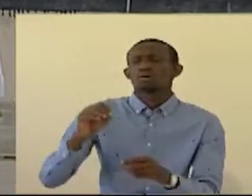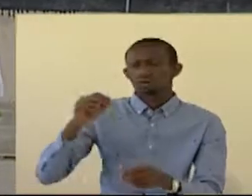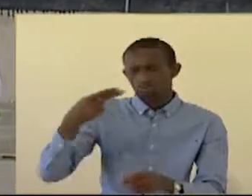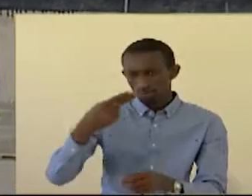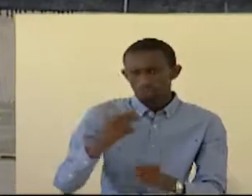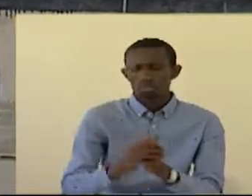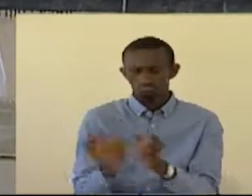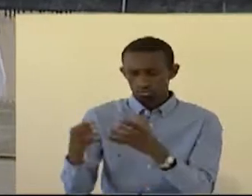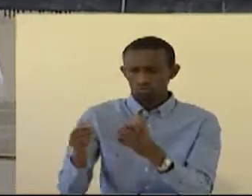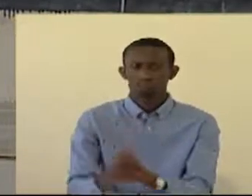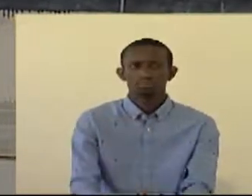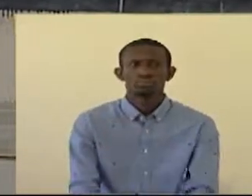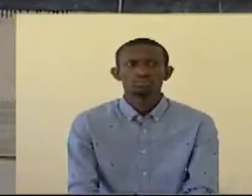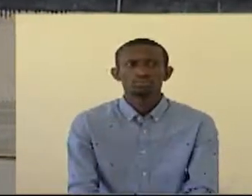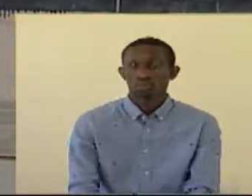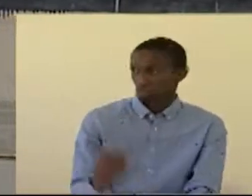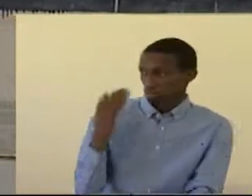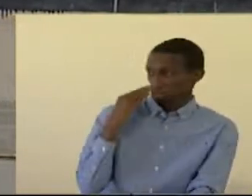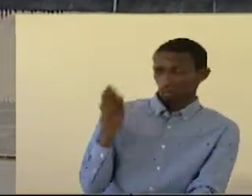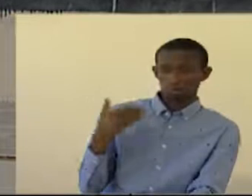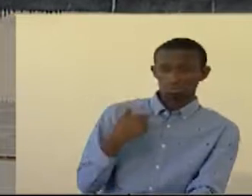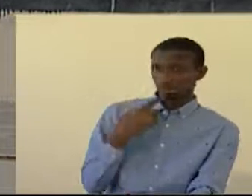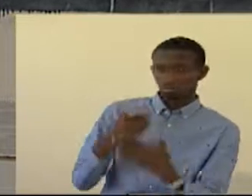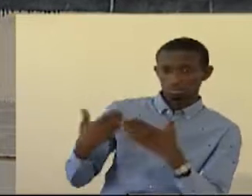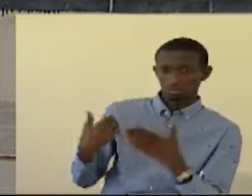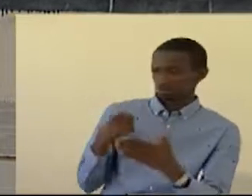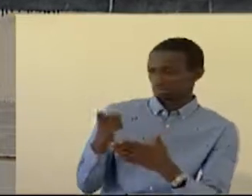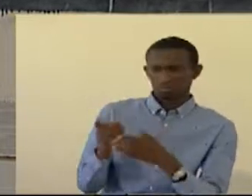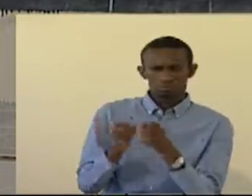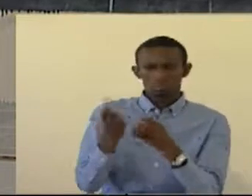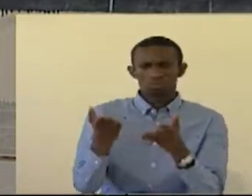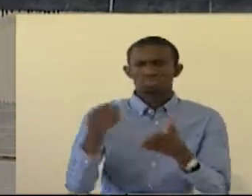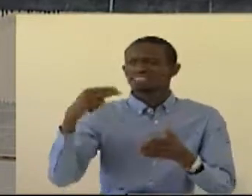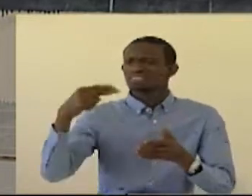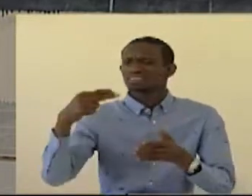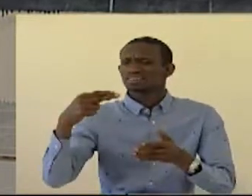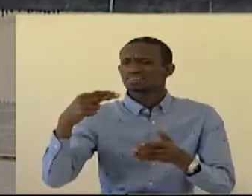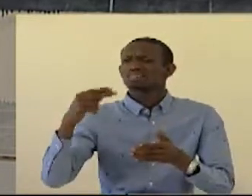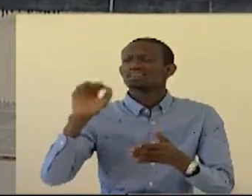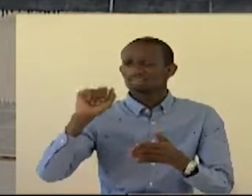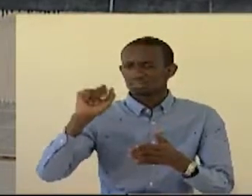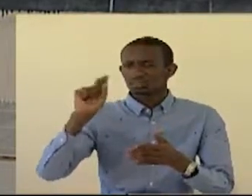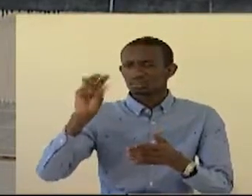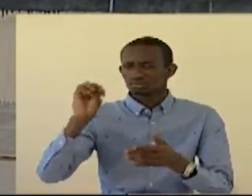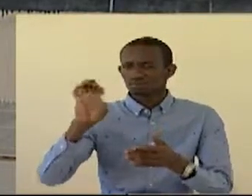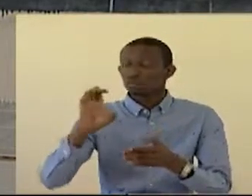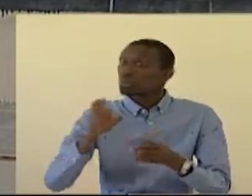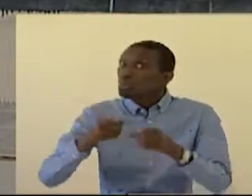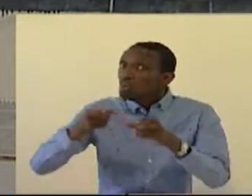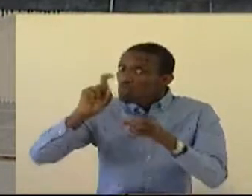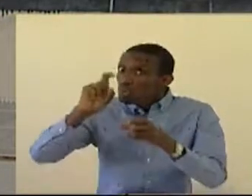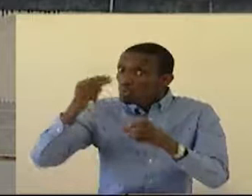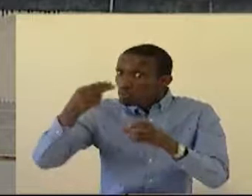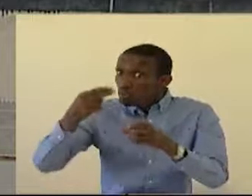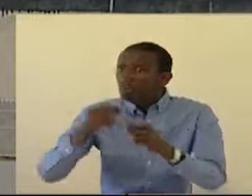group. And you can see, as I said, we have introduced 2 hydrogen atoms. The addition of